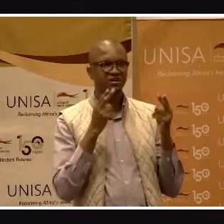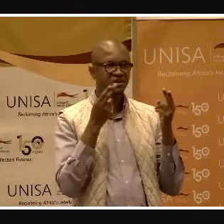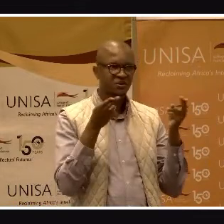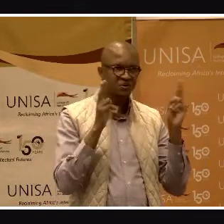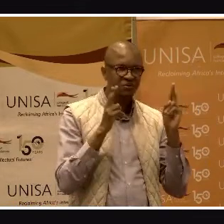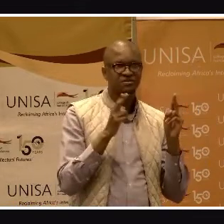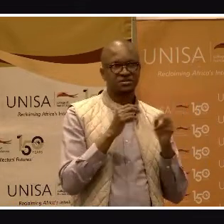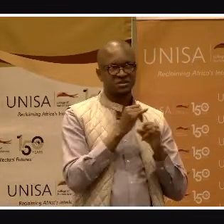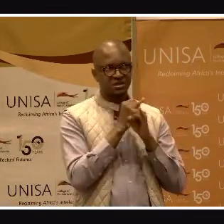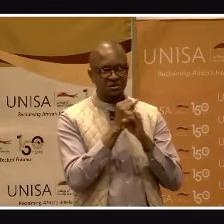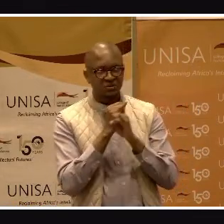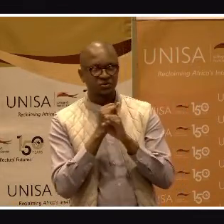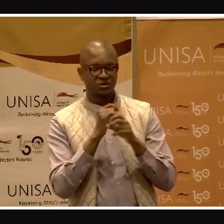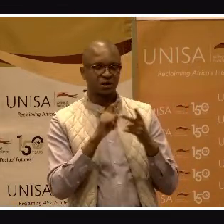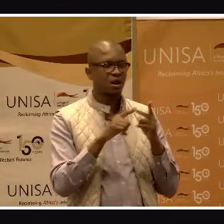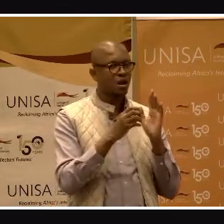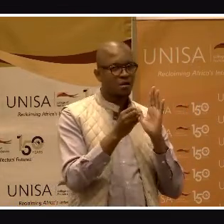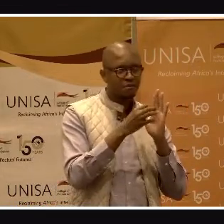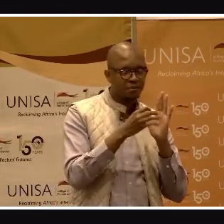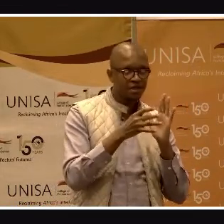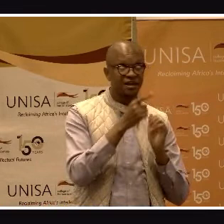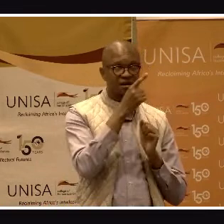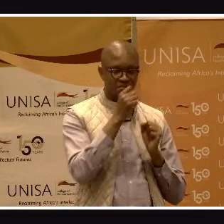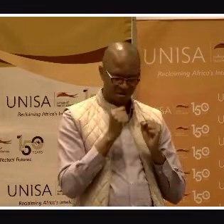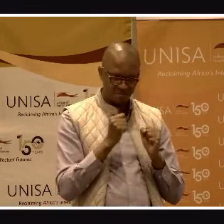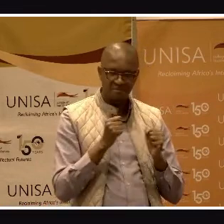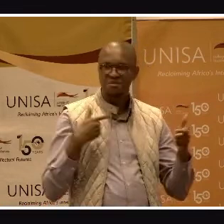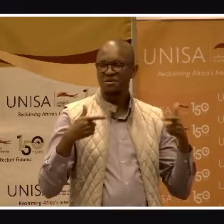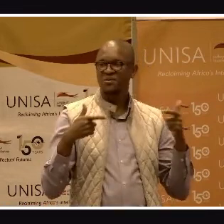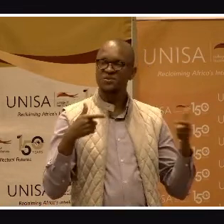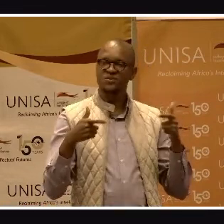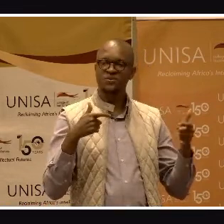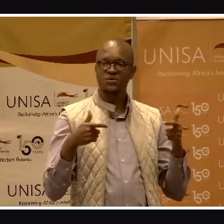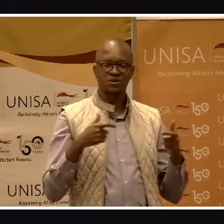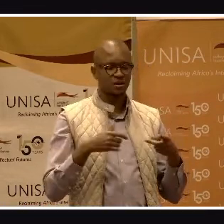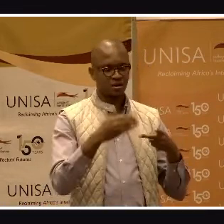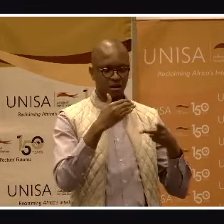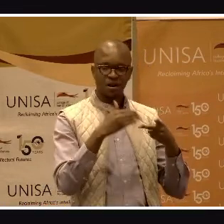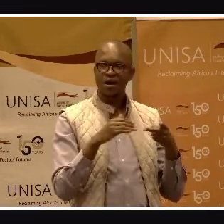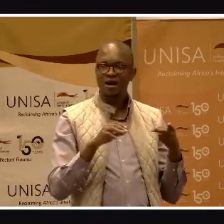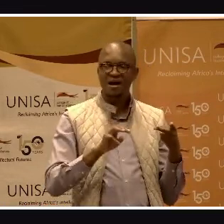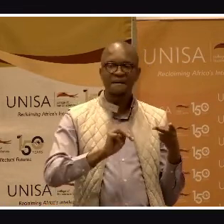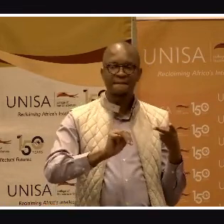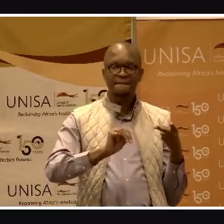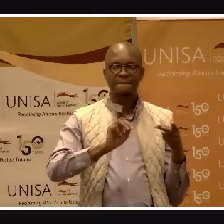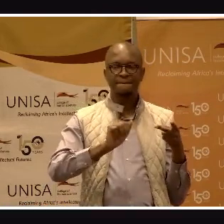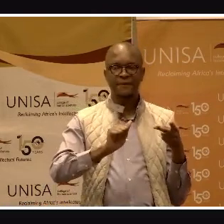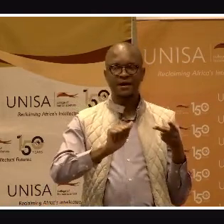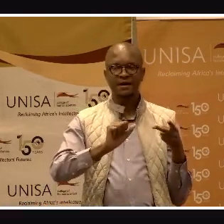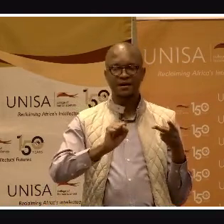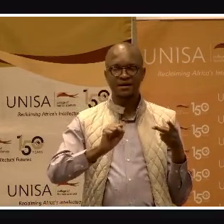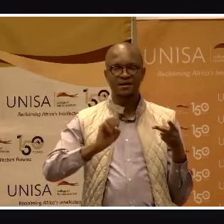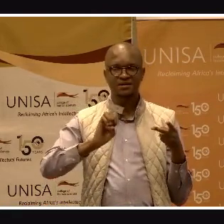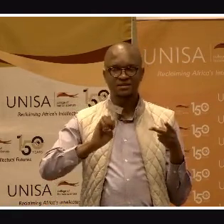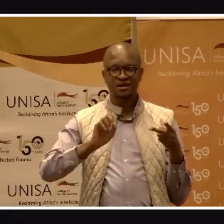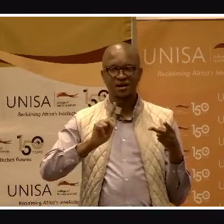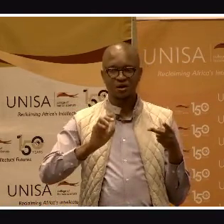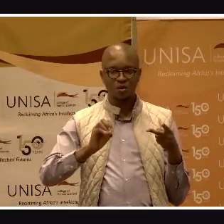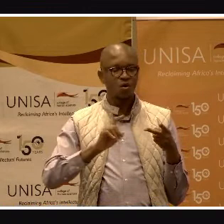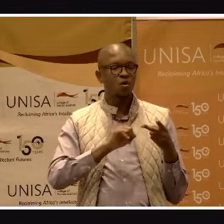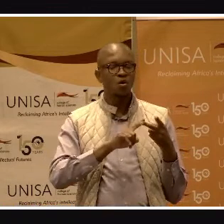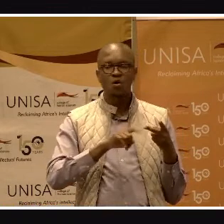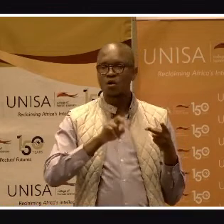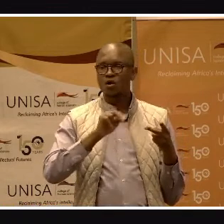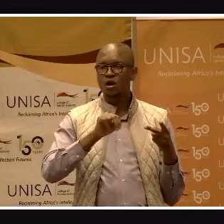most multilingual society. And two, Maseko and Indofu 2013, they said the globalization